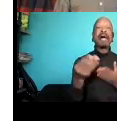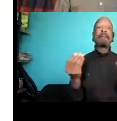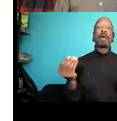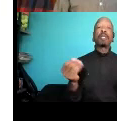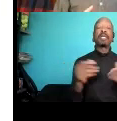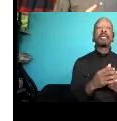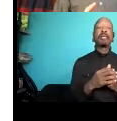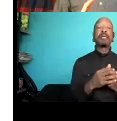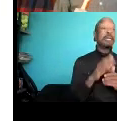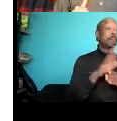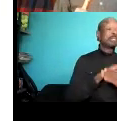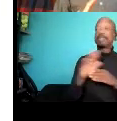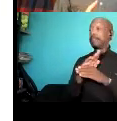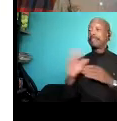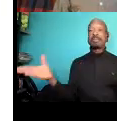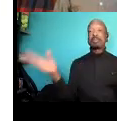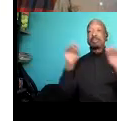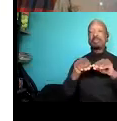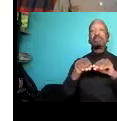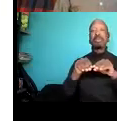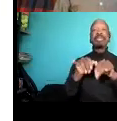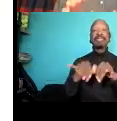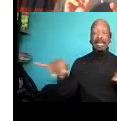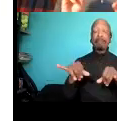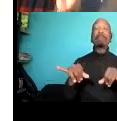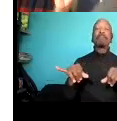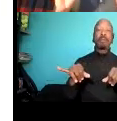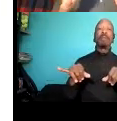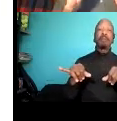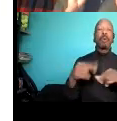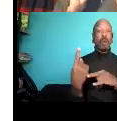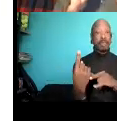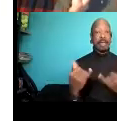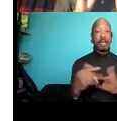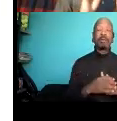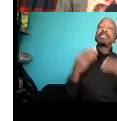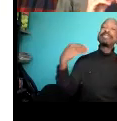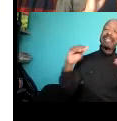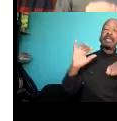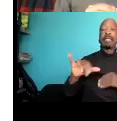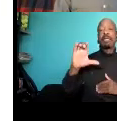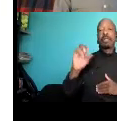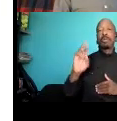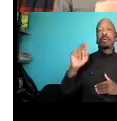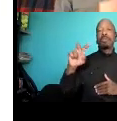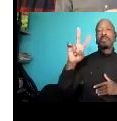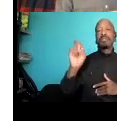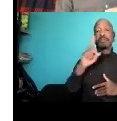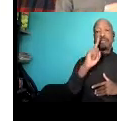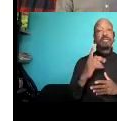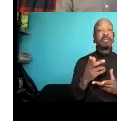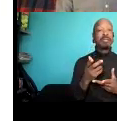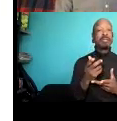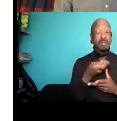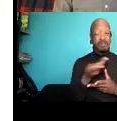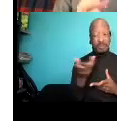another business, or selling the cooperative, those are some of the, there's very few things that those investor members can actually